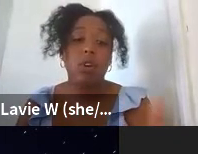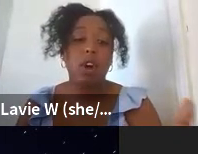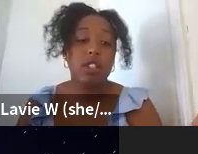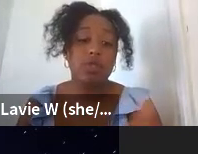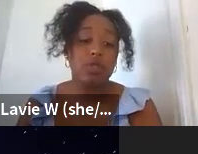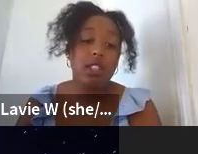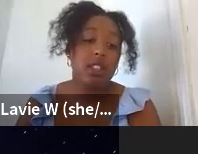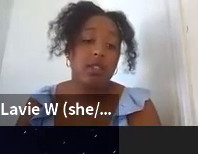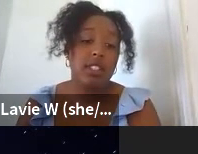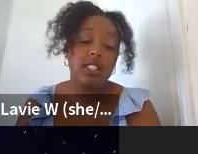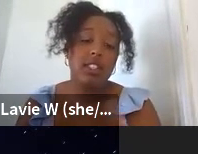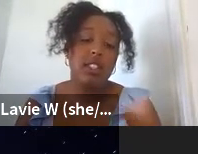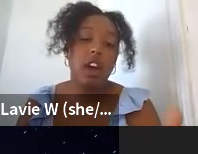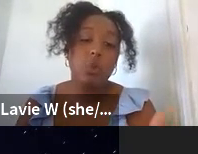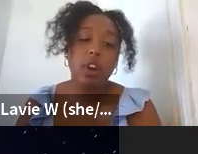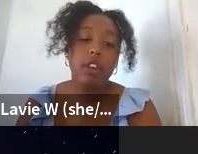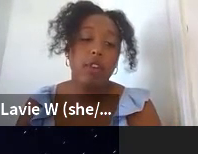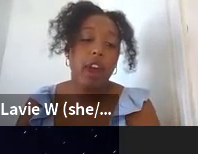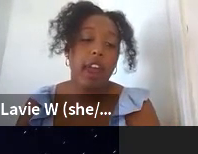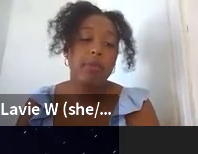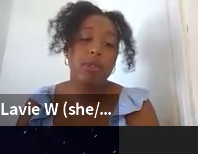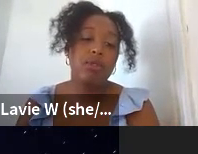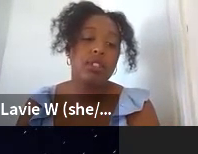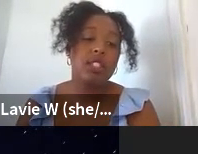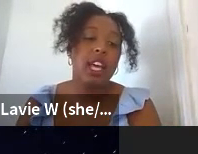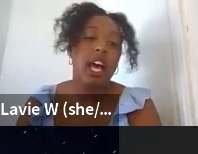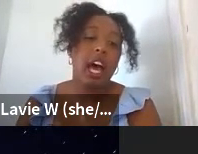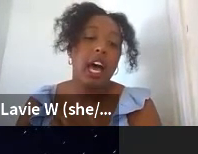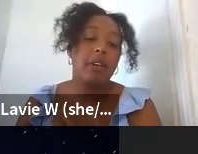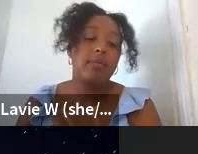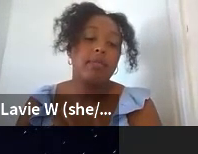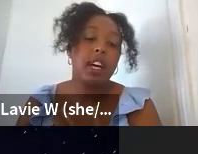medium. So on the screen, you can see the artwork for Erykah Badu's